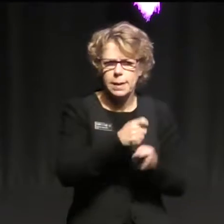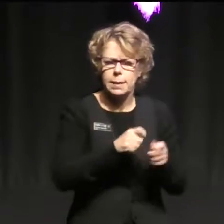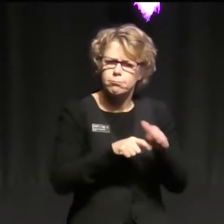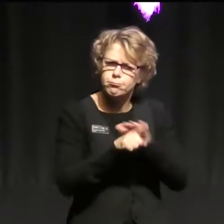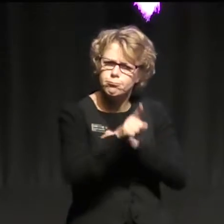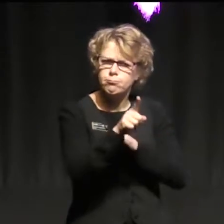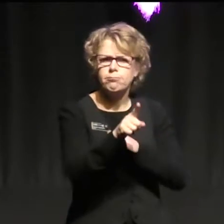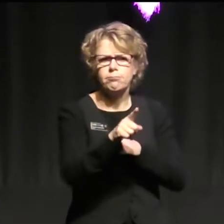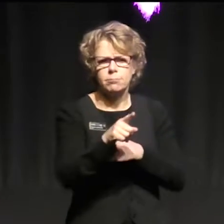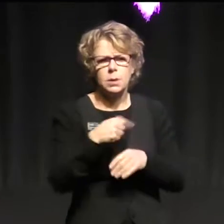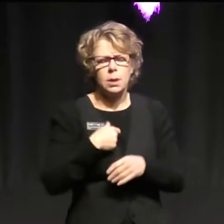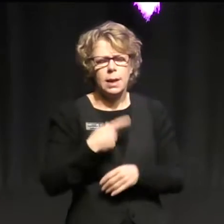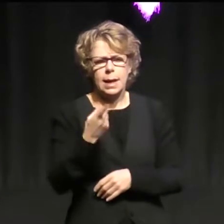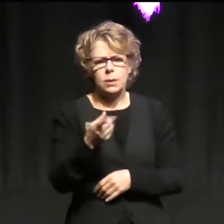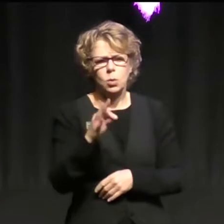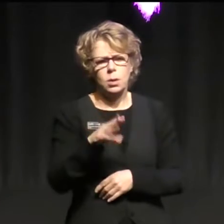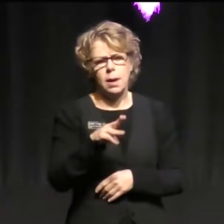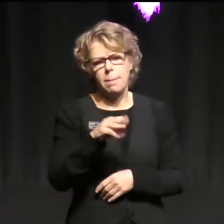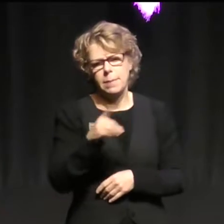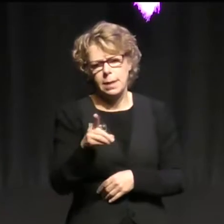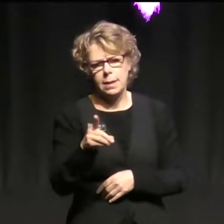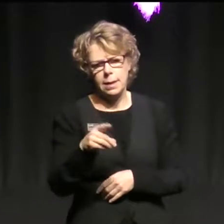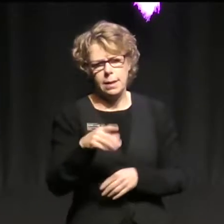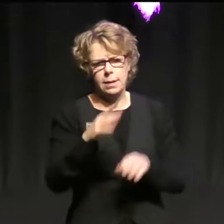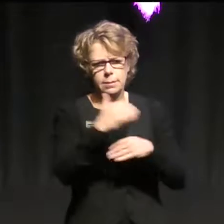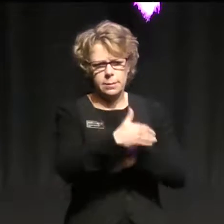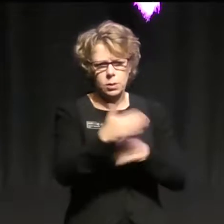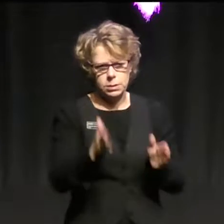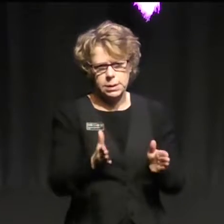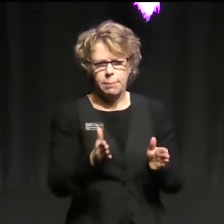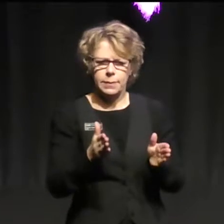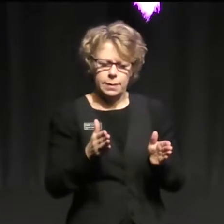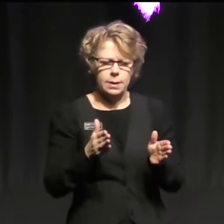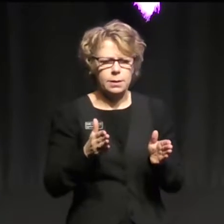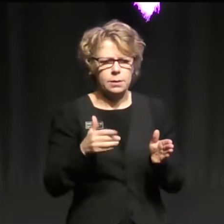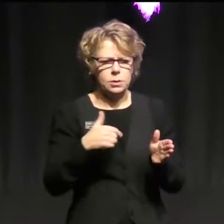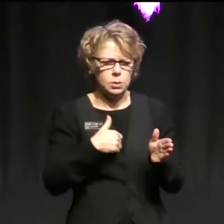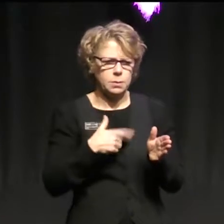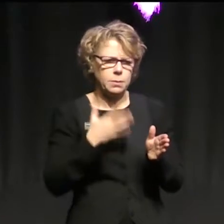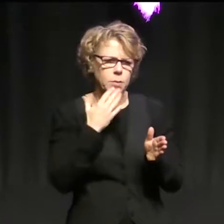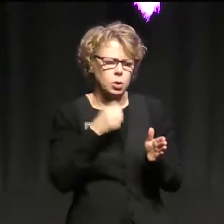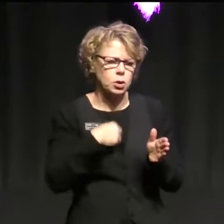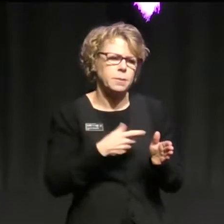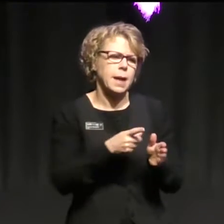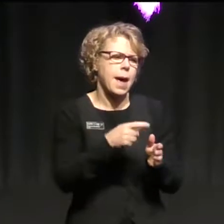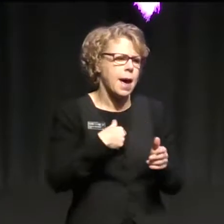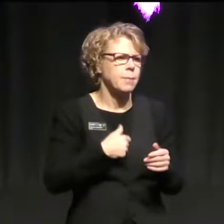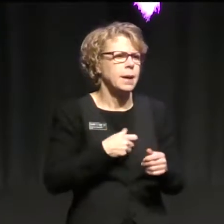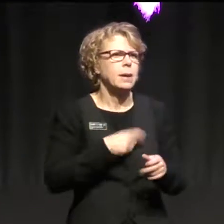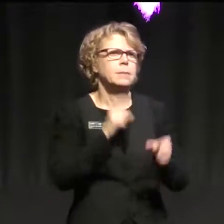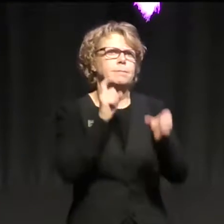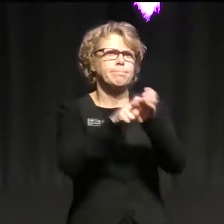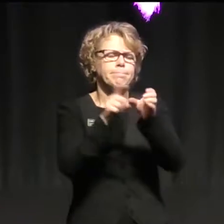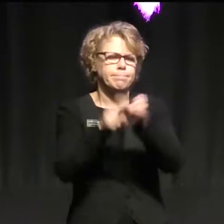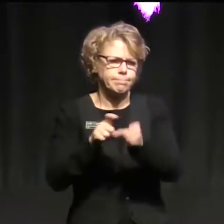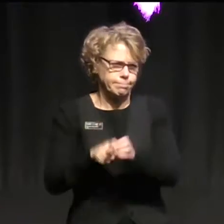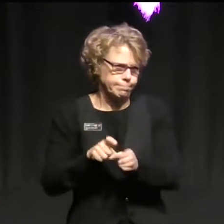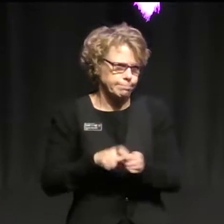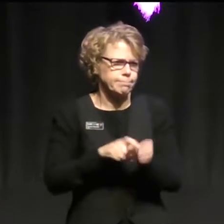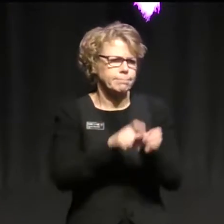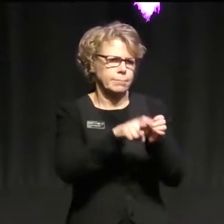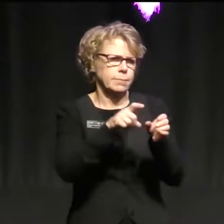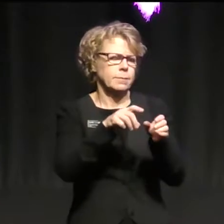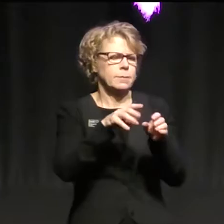100 miles concept, which is what Anubandh talks about, of interconnectedness and correlation,